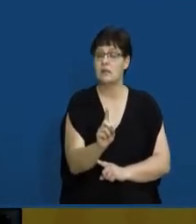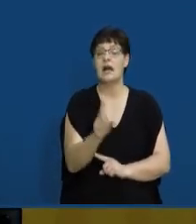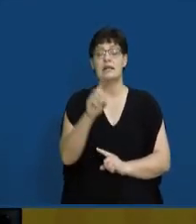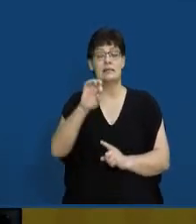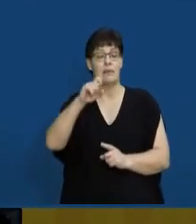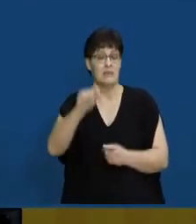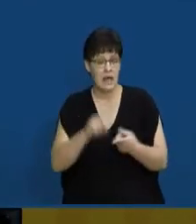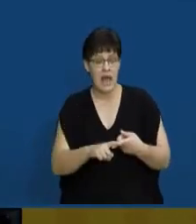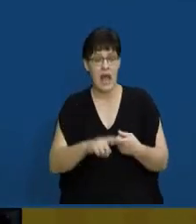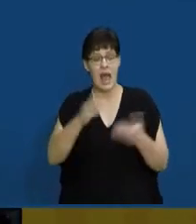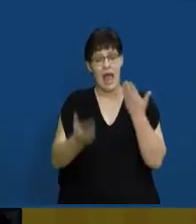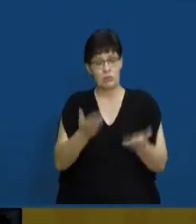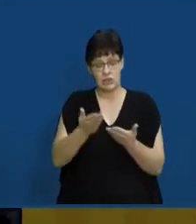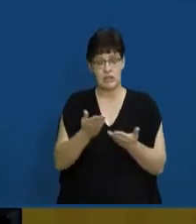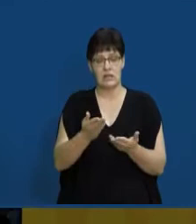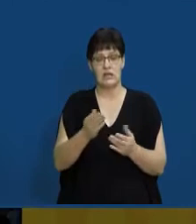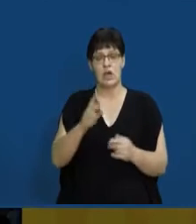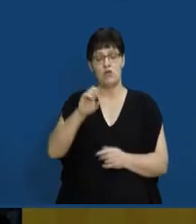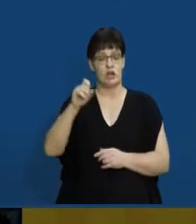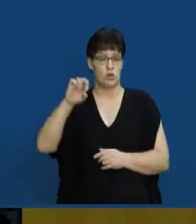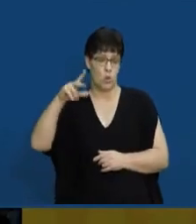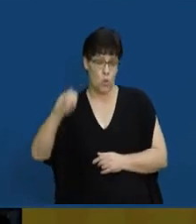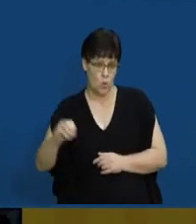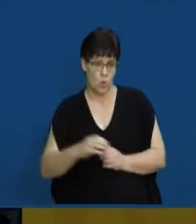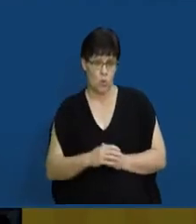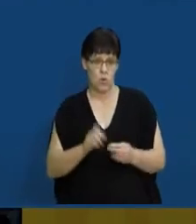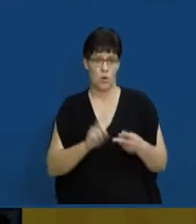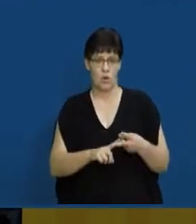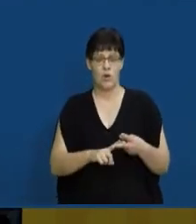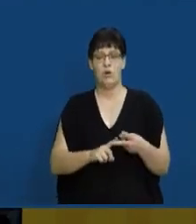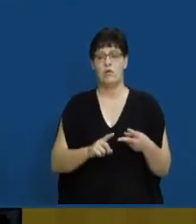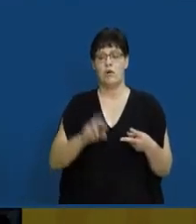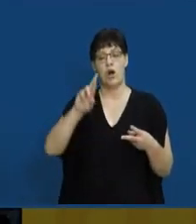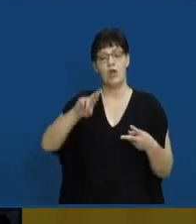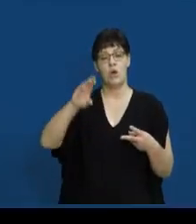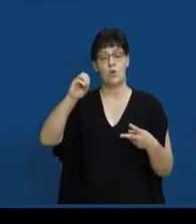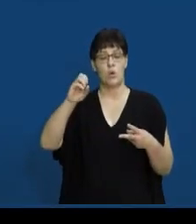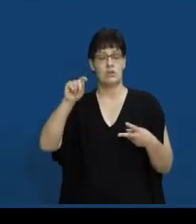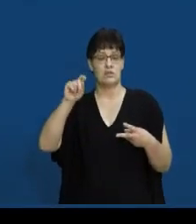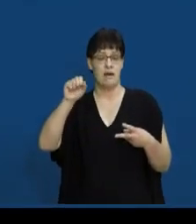ratio. They want me to also talk about the ROTCE. Do you remember that one?